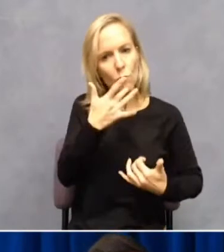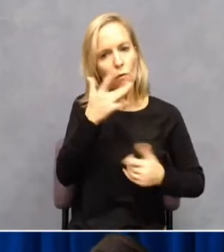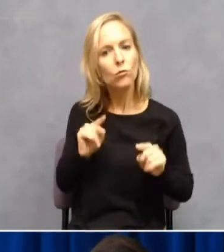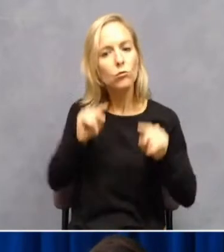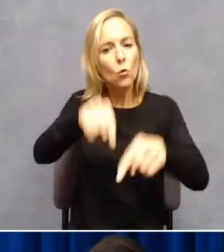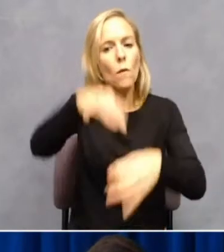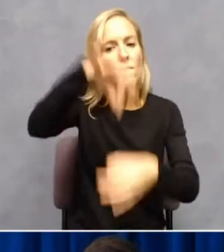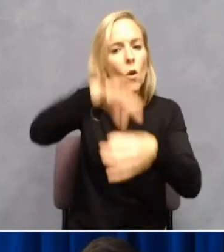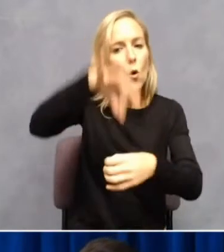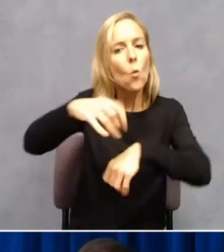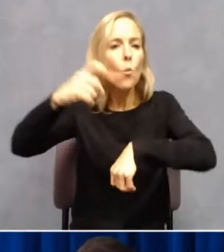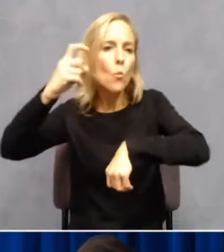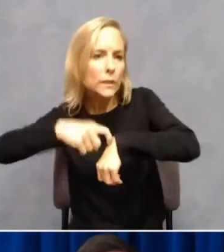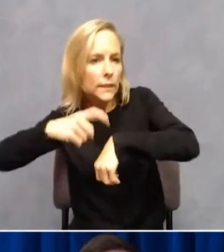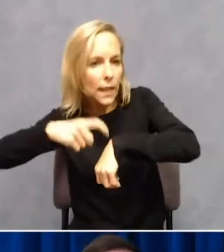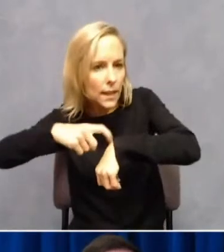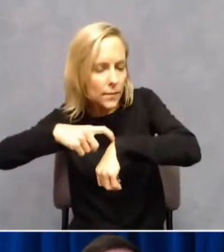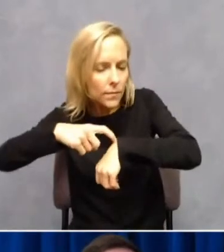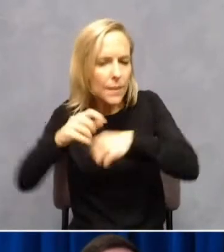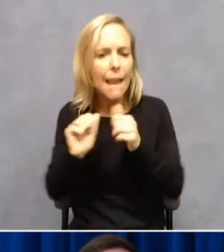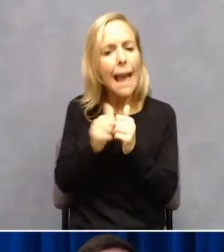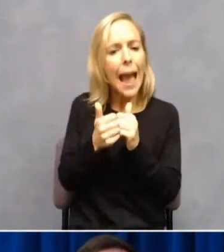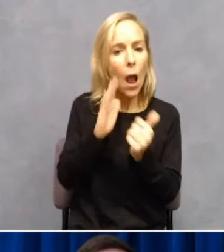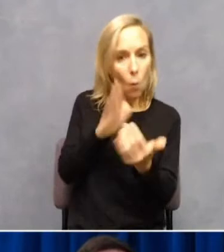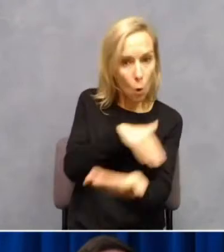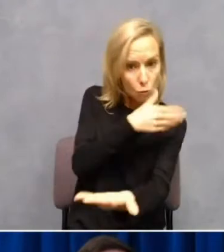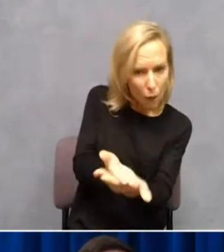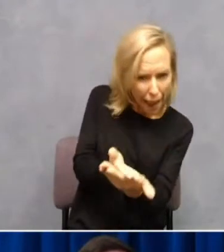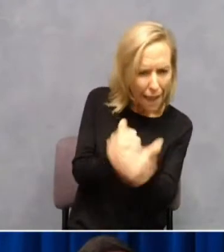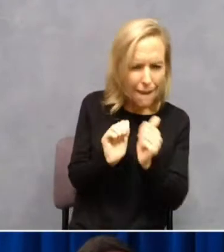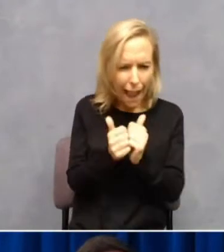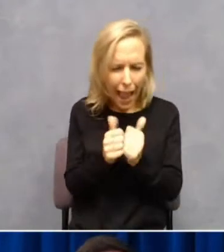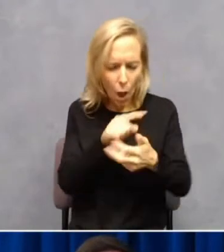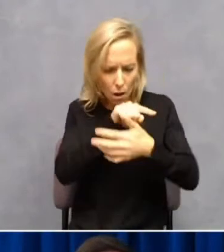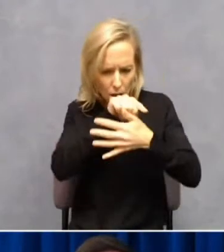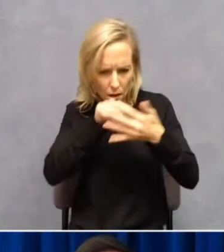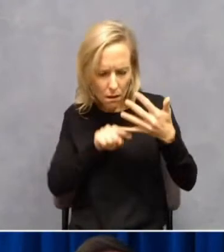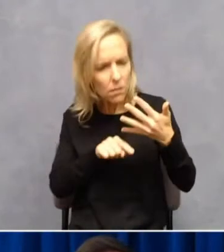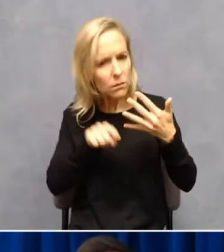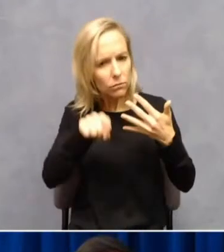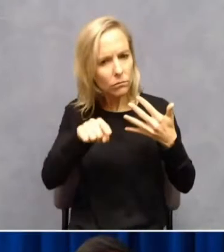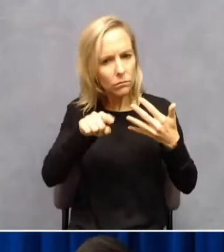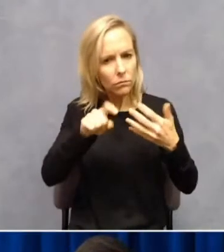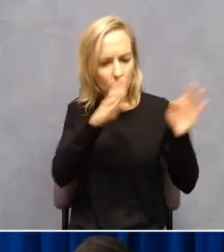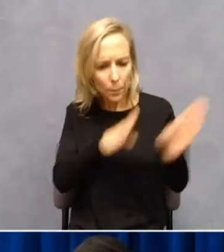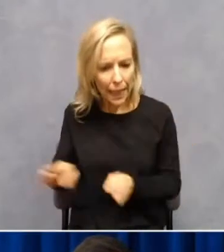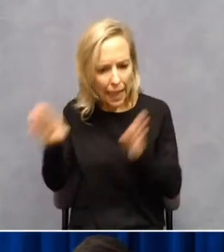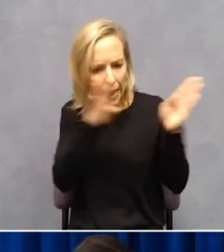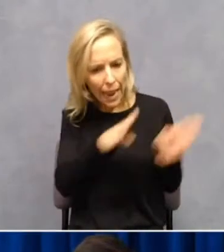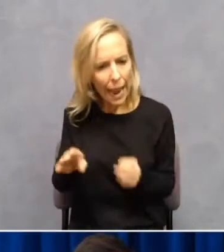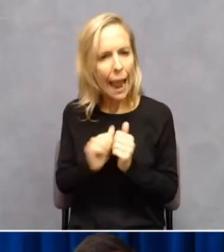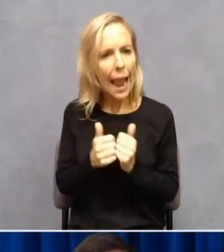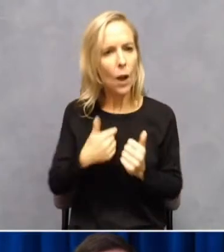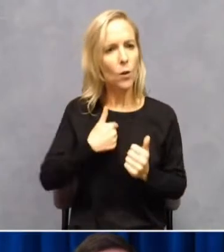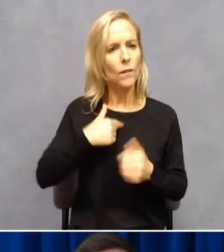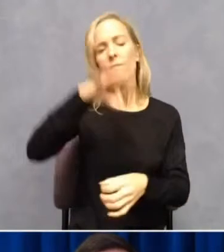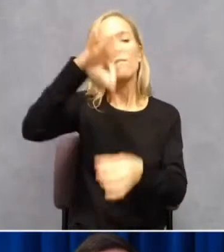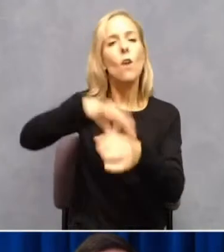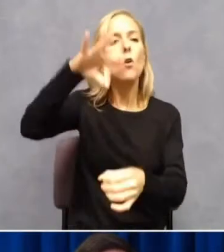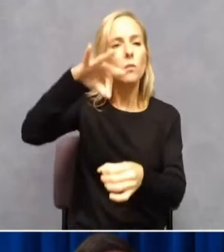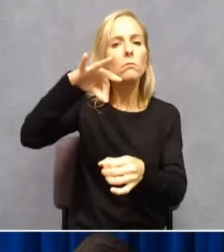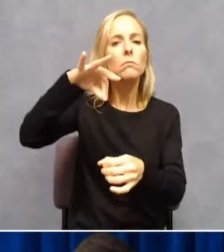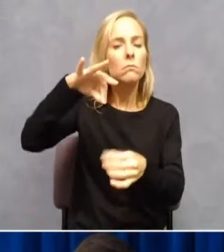are you going to go? How are you going to get there? Those are all the steps that you take to make a plan to vote. And it's never been